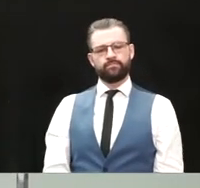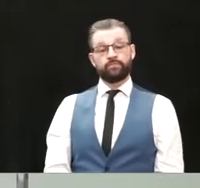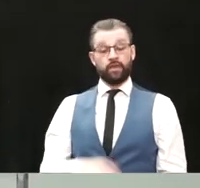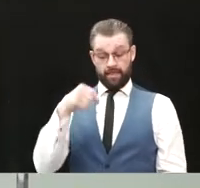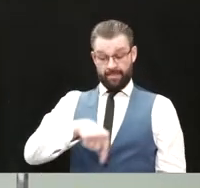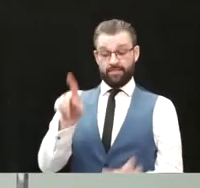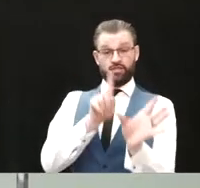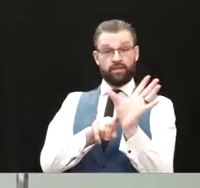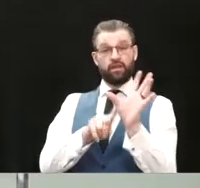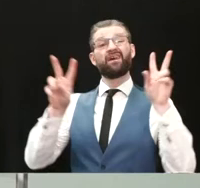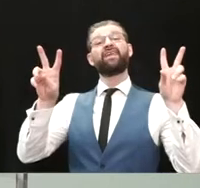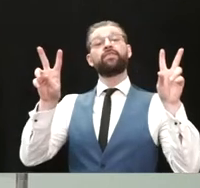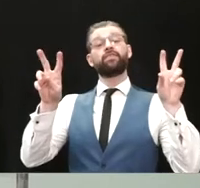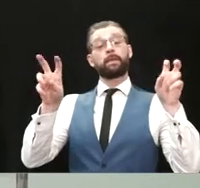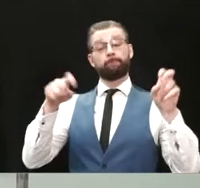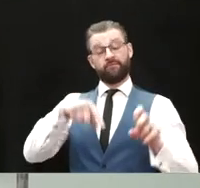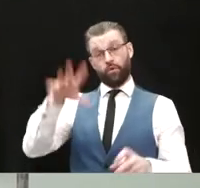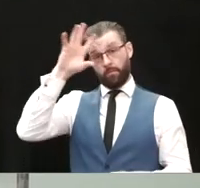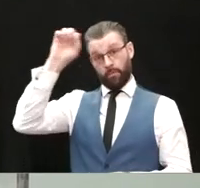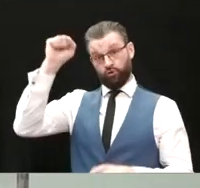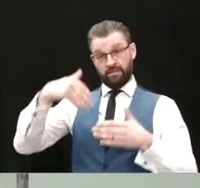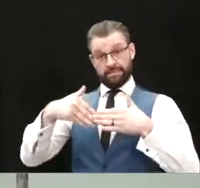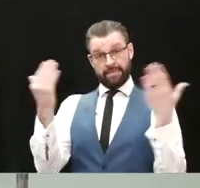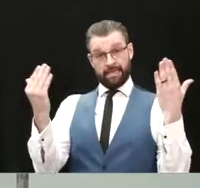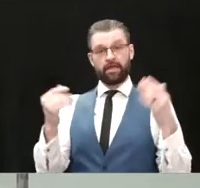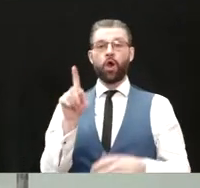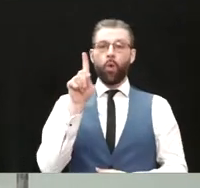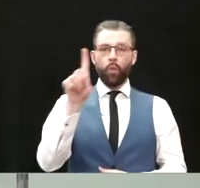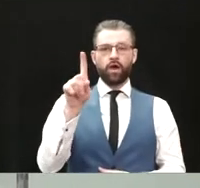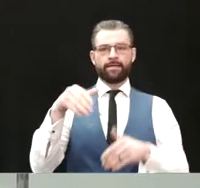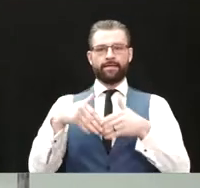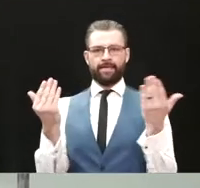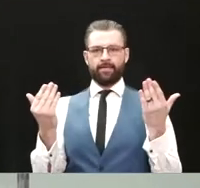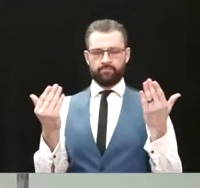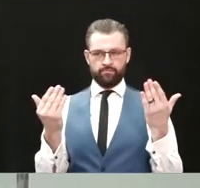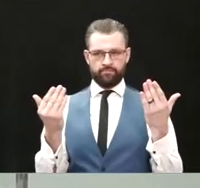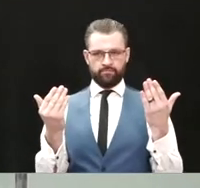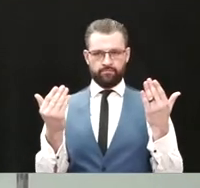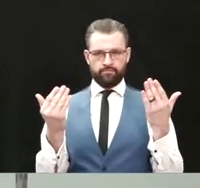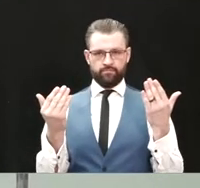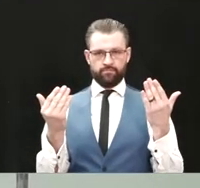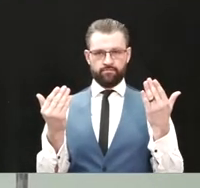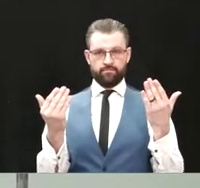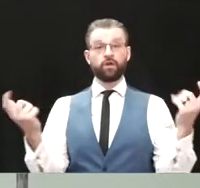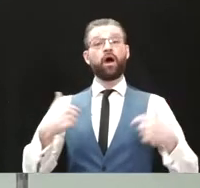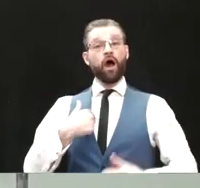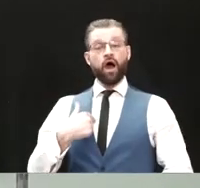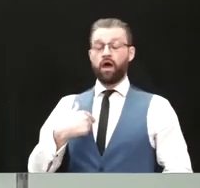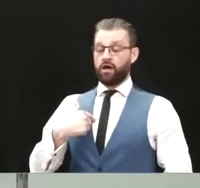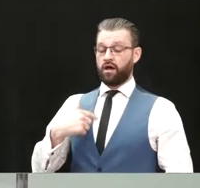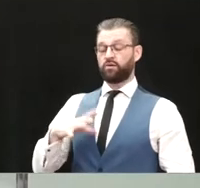This year, the theme for Holocaust Memorial Day is One Day. And so I'd like to